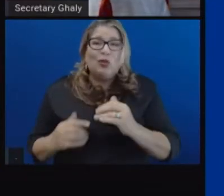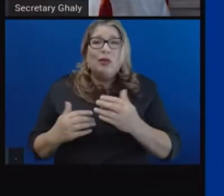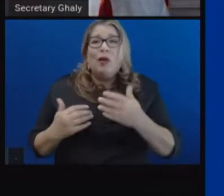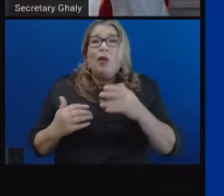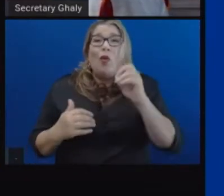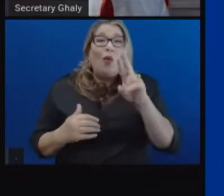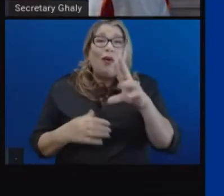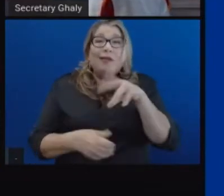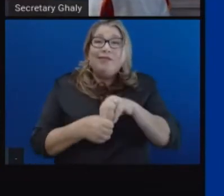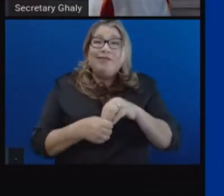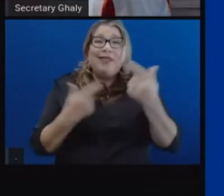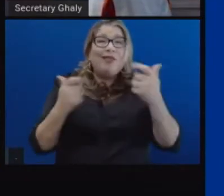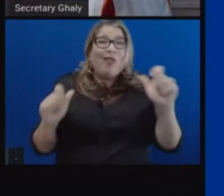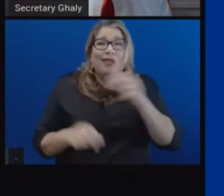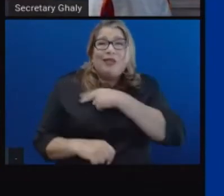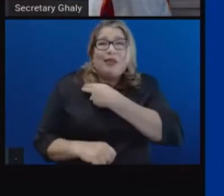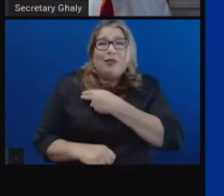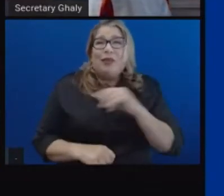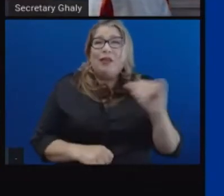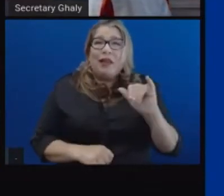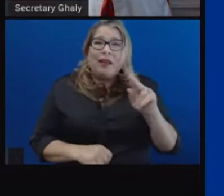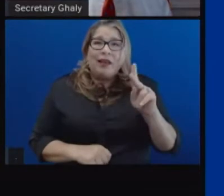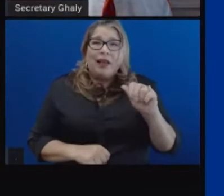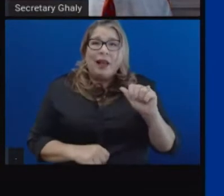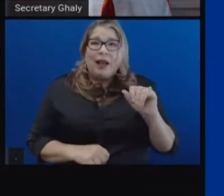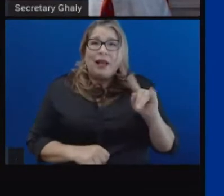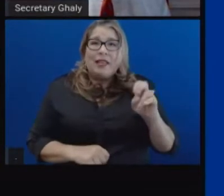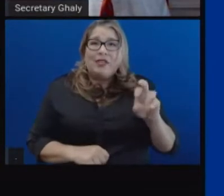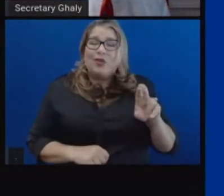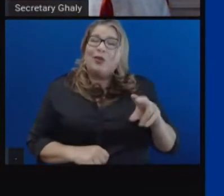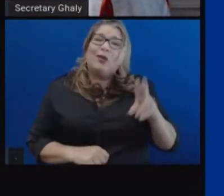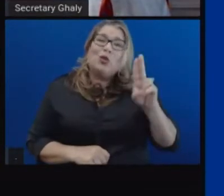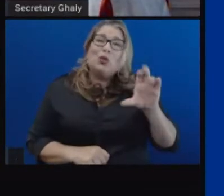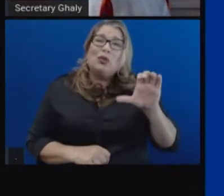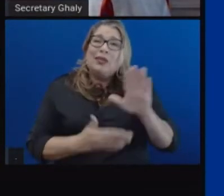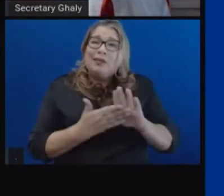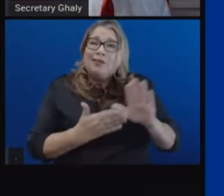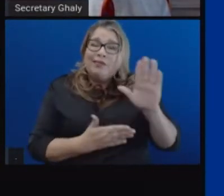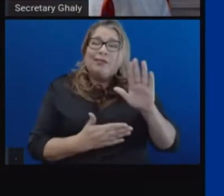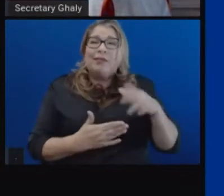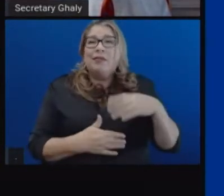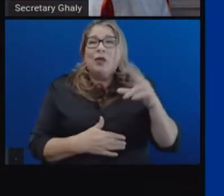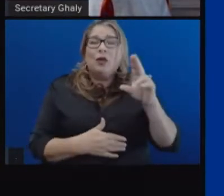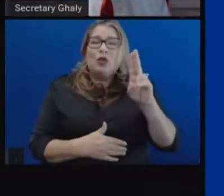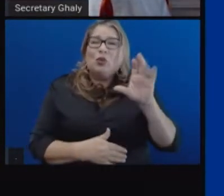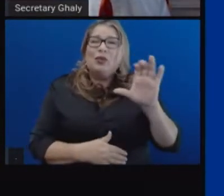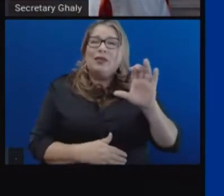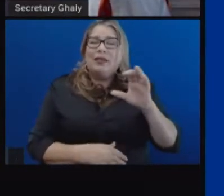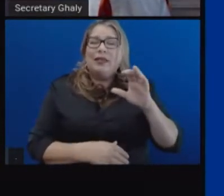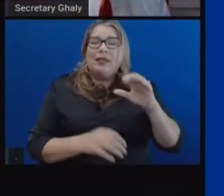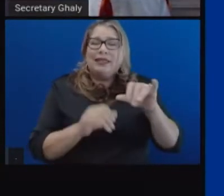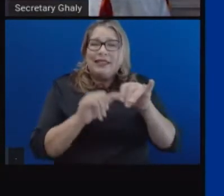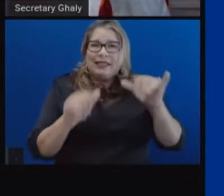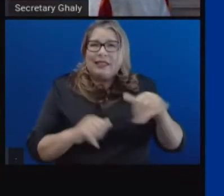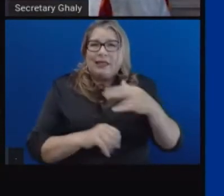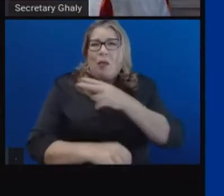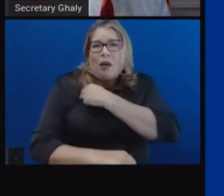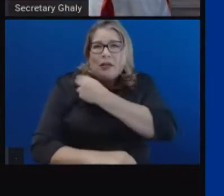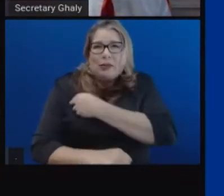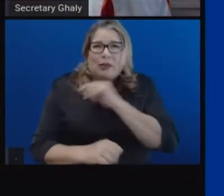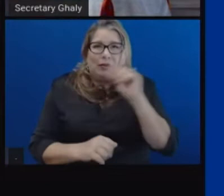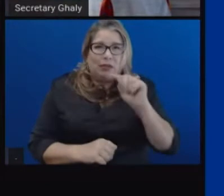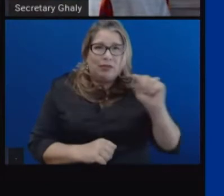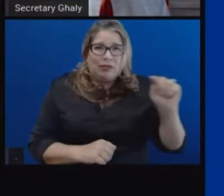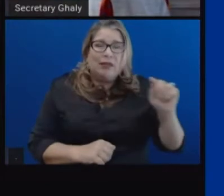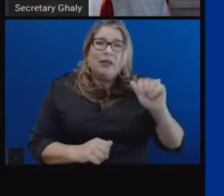the UCs or Stanford, or one of these larger systems that also are not just vaccinating their staff, but beginning to